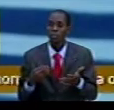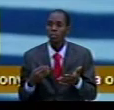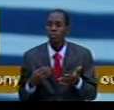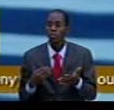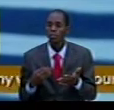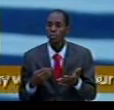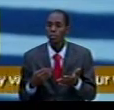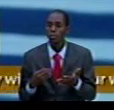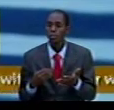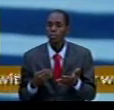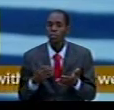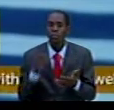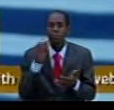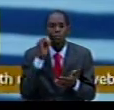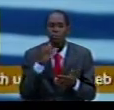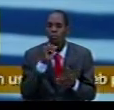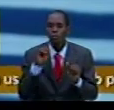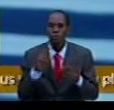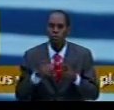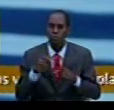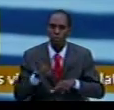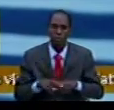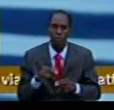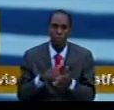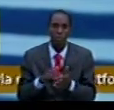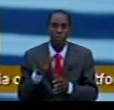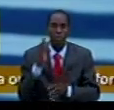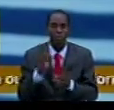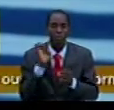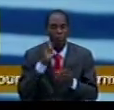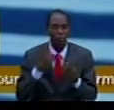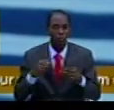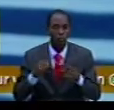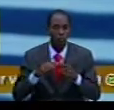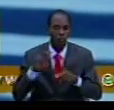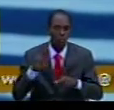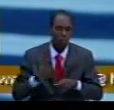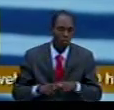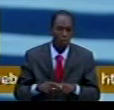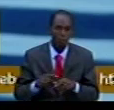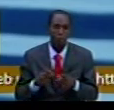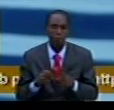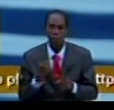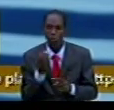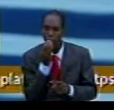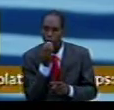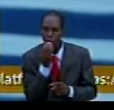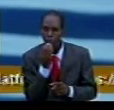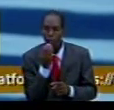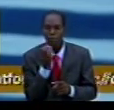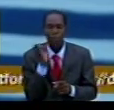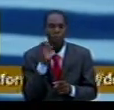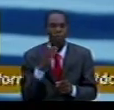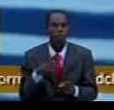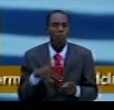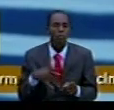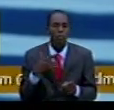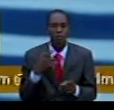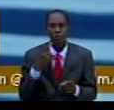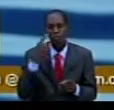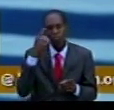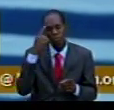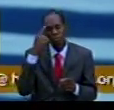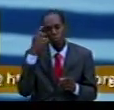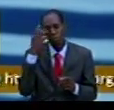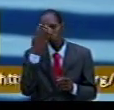I couldn't sit down again. If I tried to sit down, maybe to eat, I would just, you know, feel dizzy. Before I know